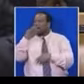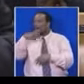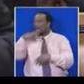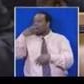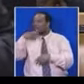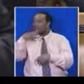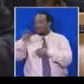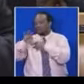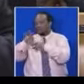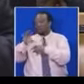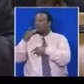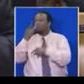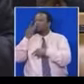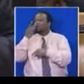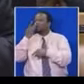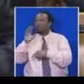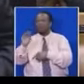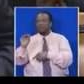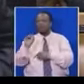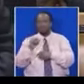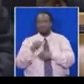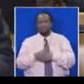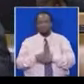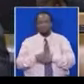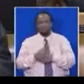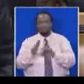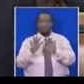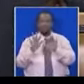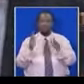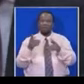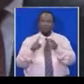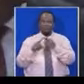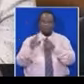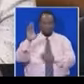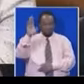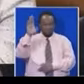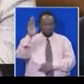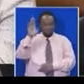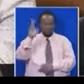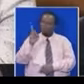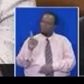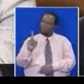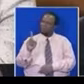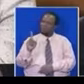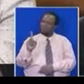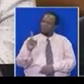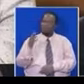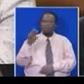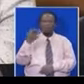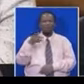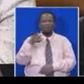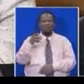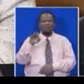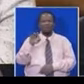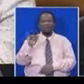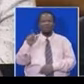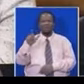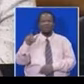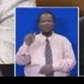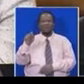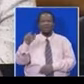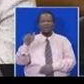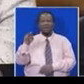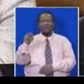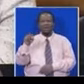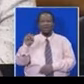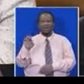apple flavor. Order. Point of order, sir. Here's a point of order. What's the point of order, Honorable Filtane?